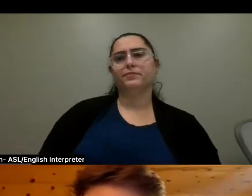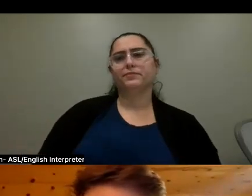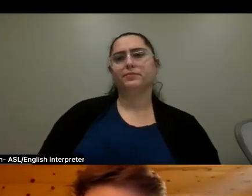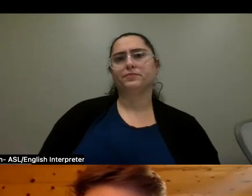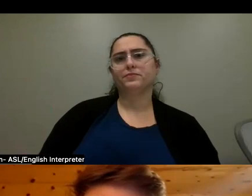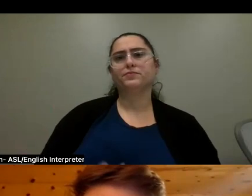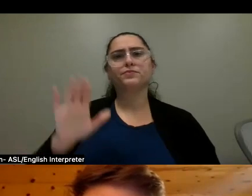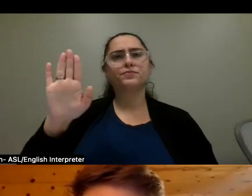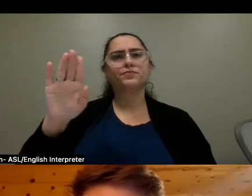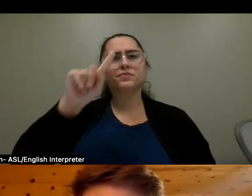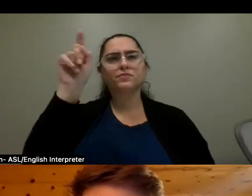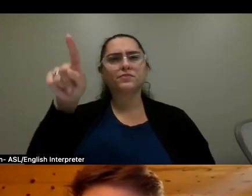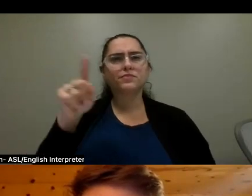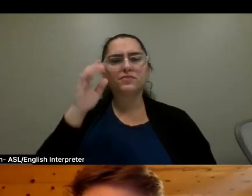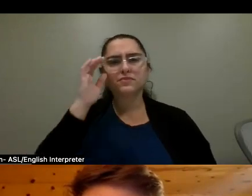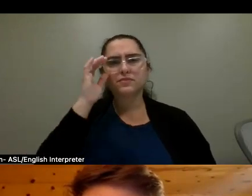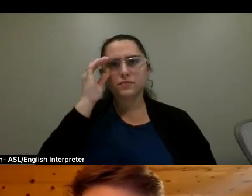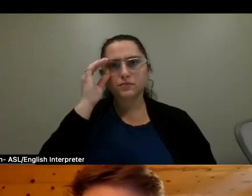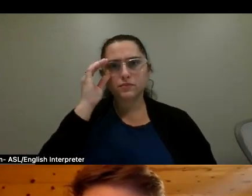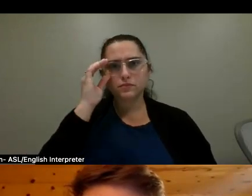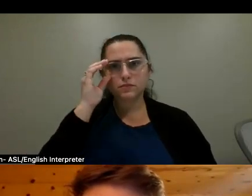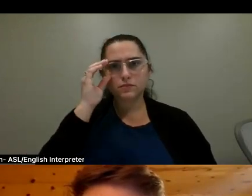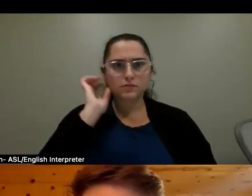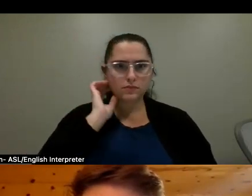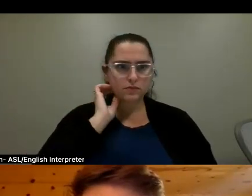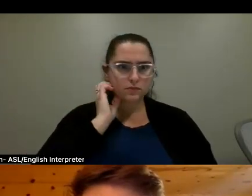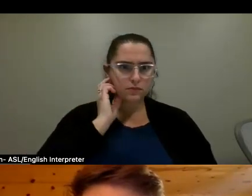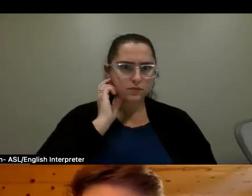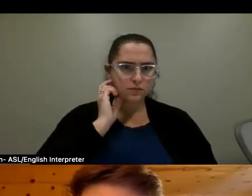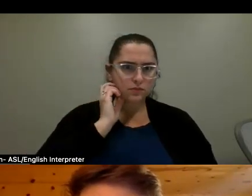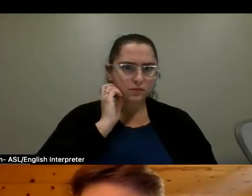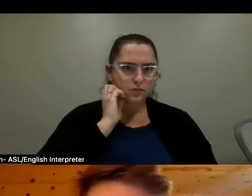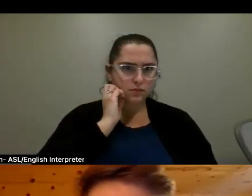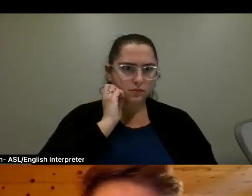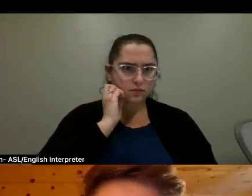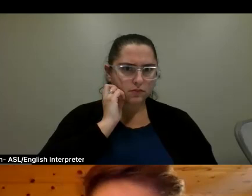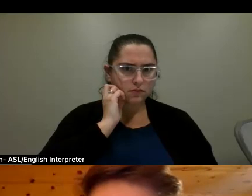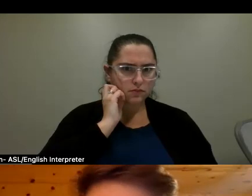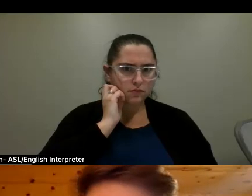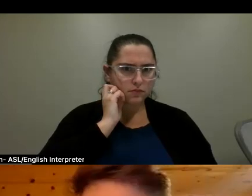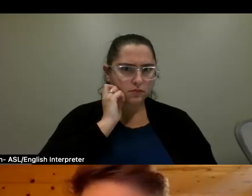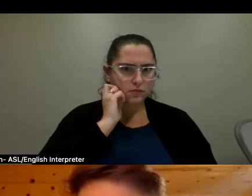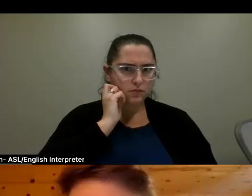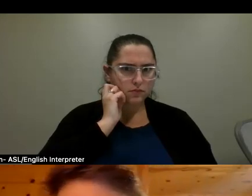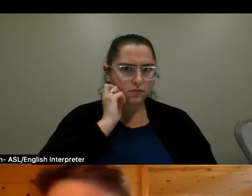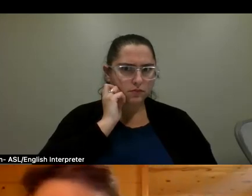That one you gave, the one at 9 a.m. was 42, and then you added more.